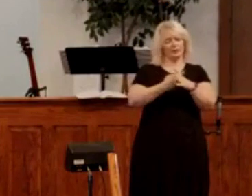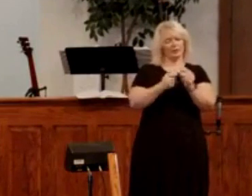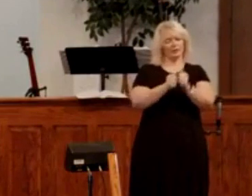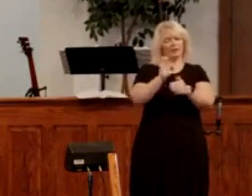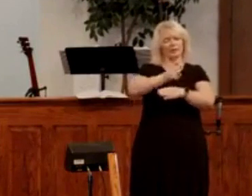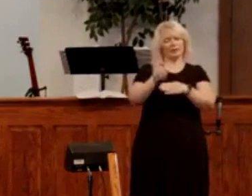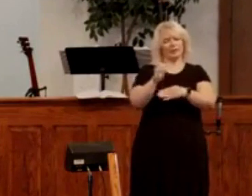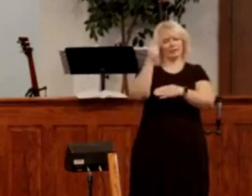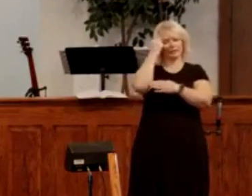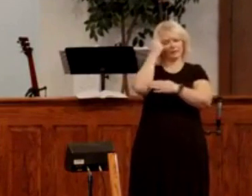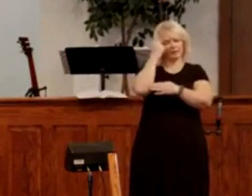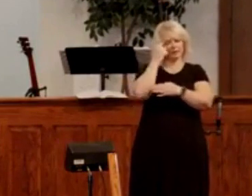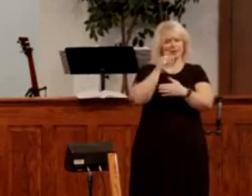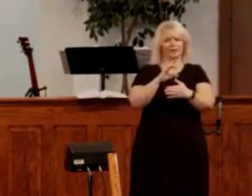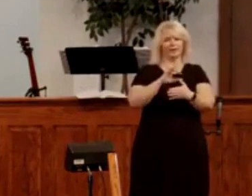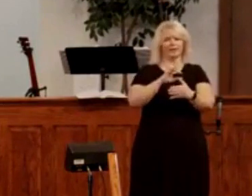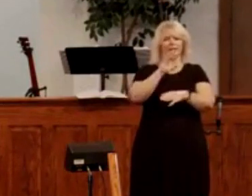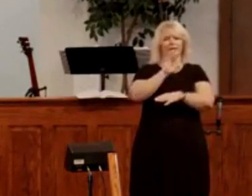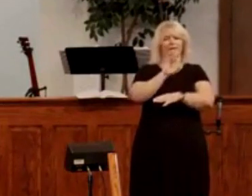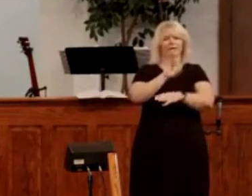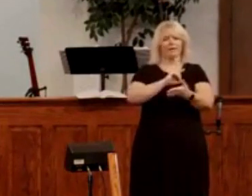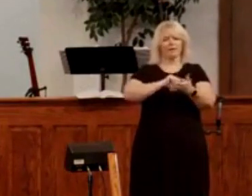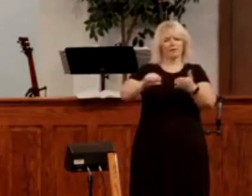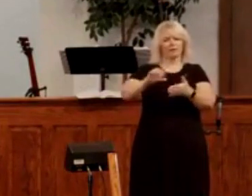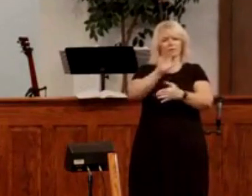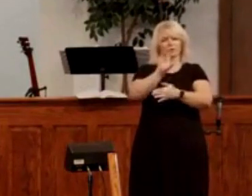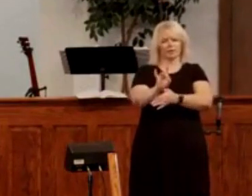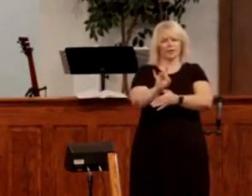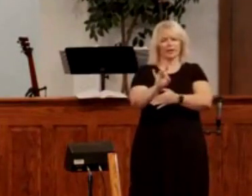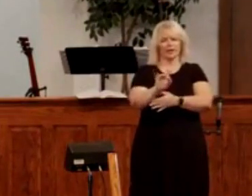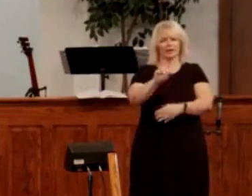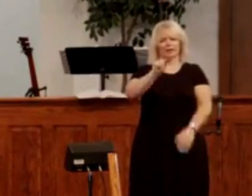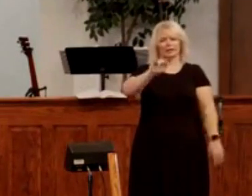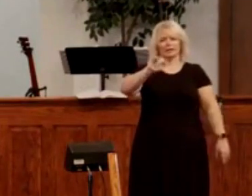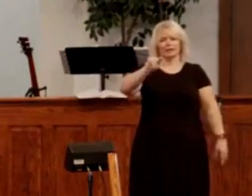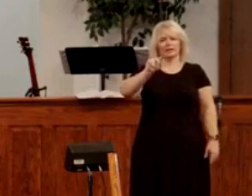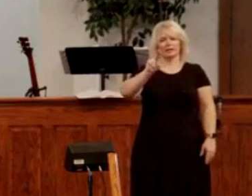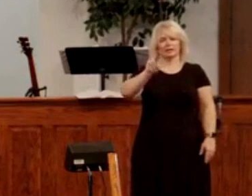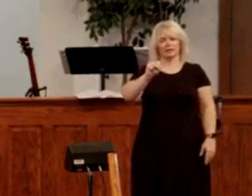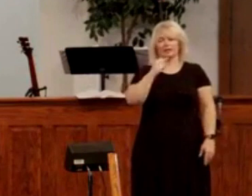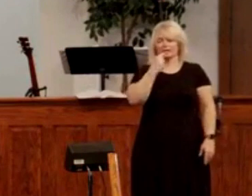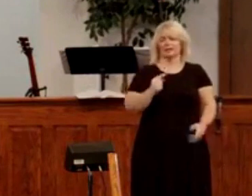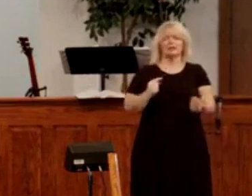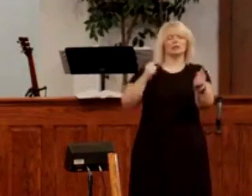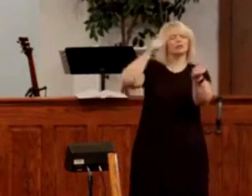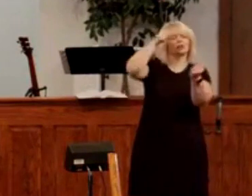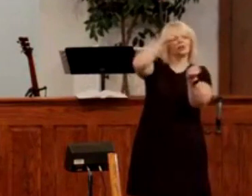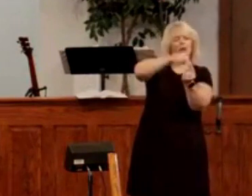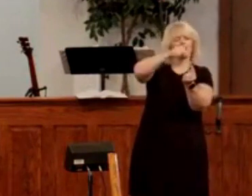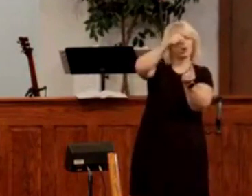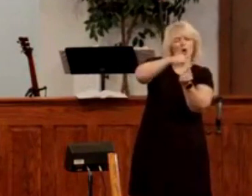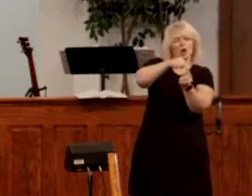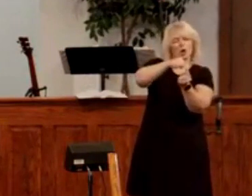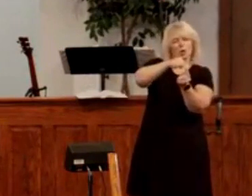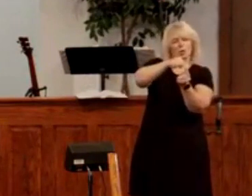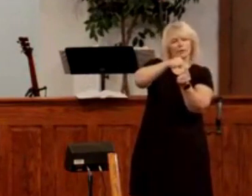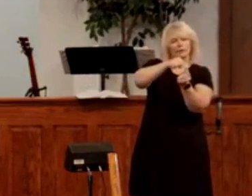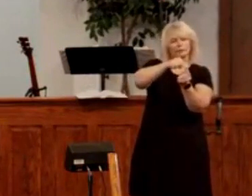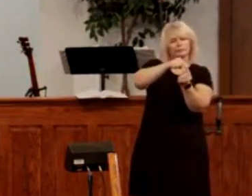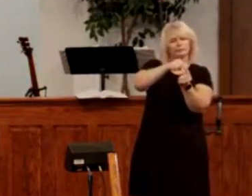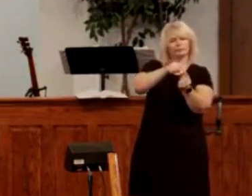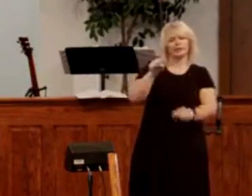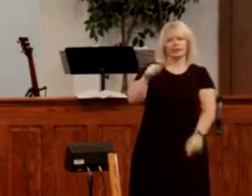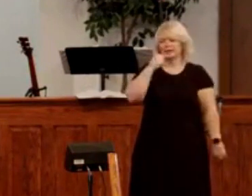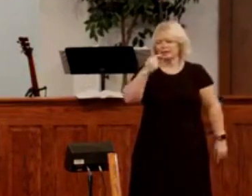mind. Verse 8, Titus tells us the end state or the ultimate goal, the direction that we're going with this sermon. He says,